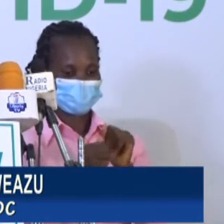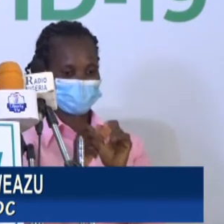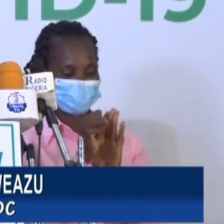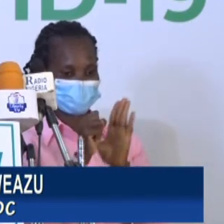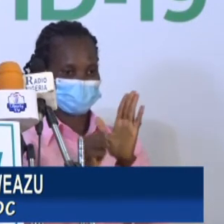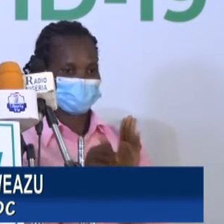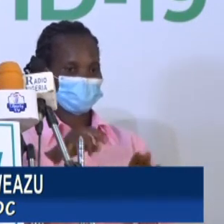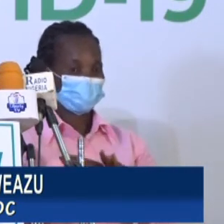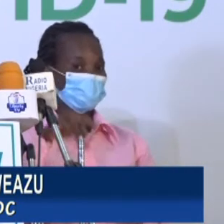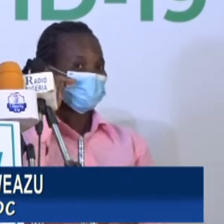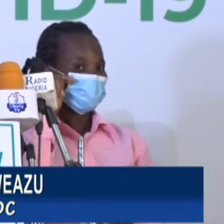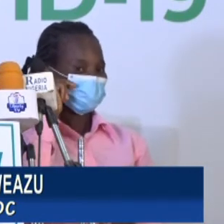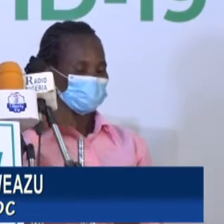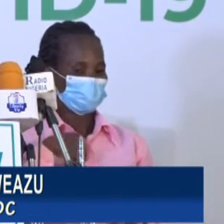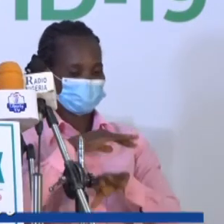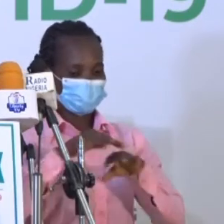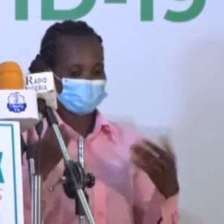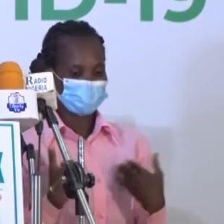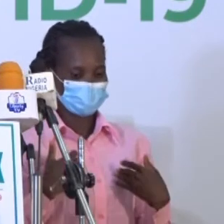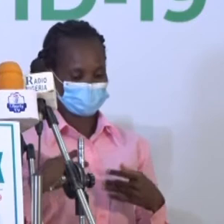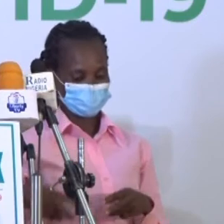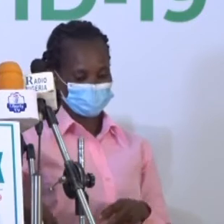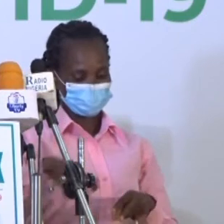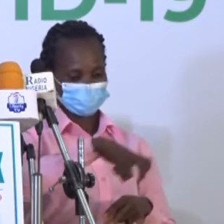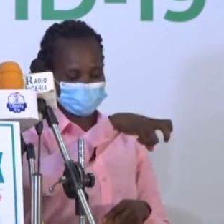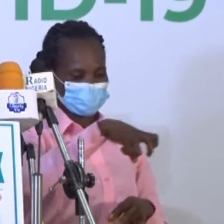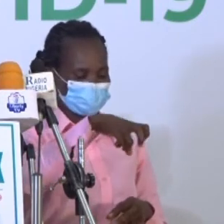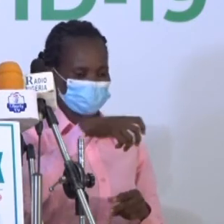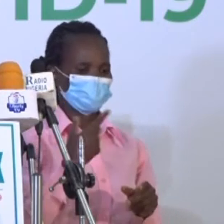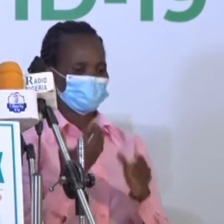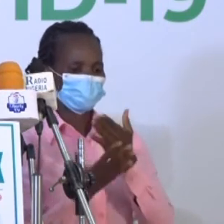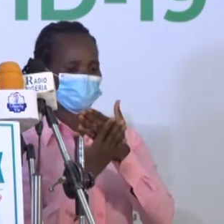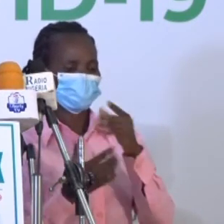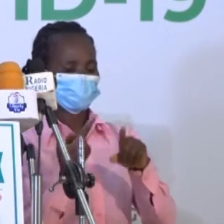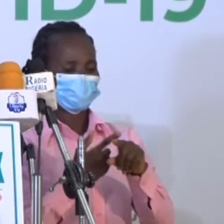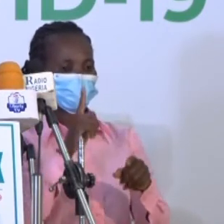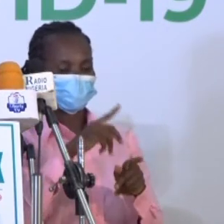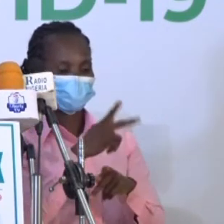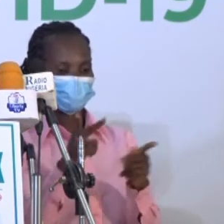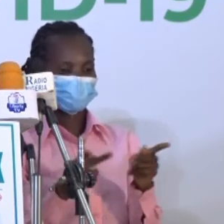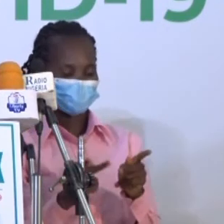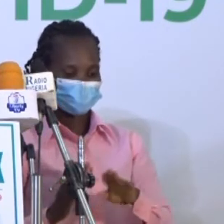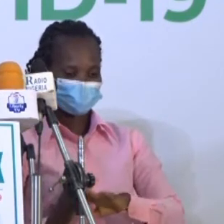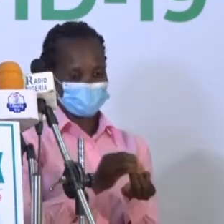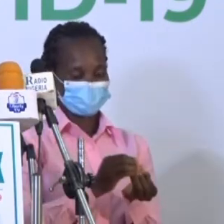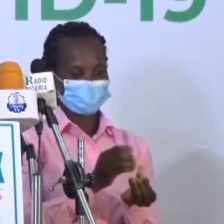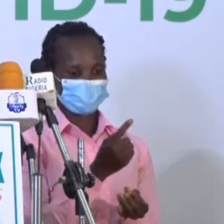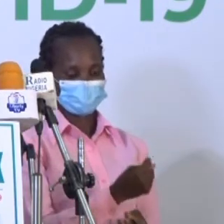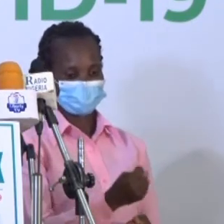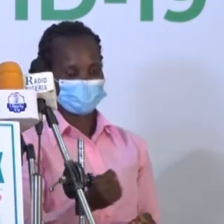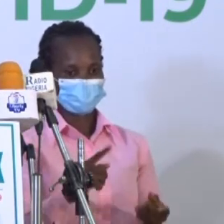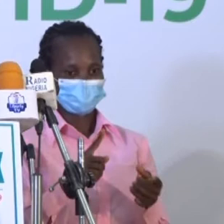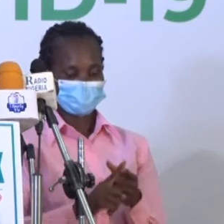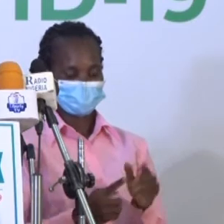in Nigeria, and we don't have to transport samples from one state to the other and across the country as we have been doing. The